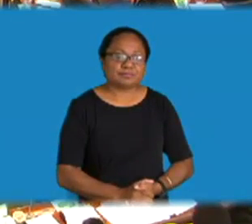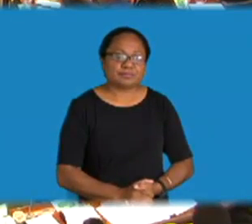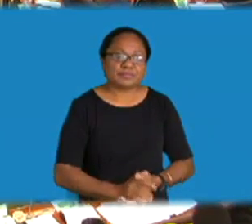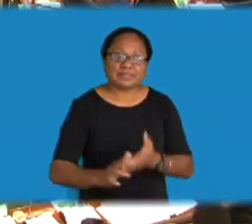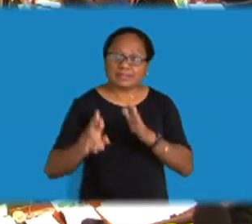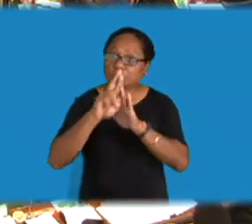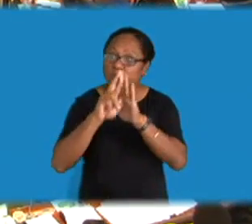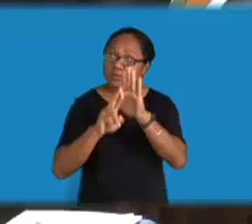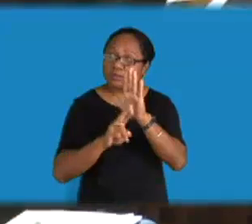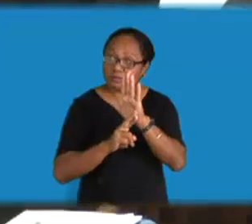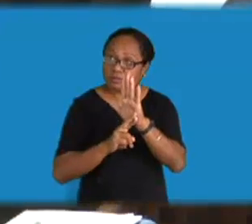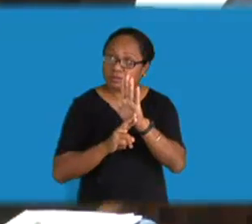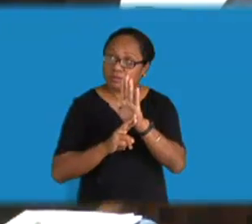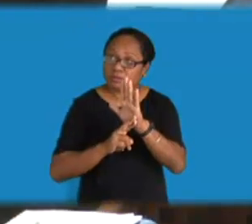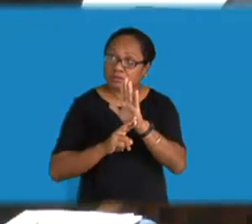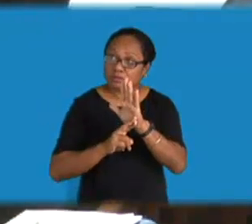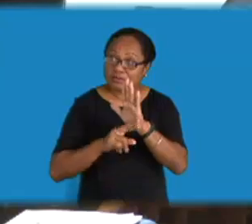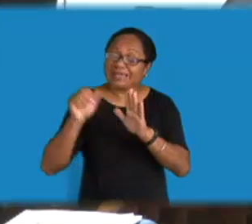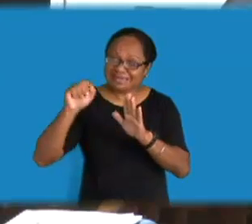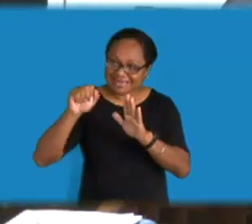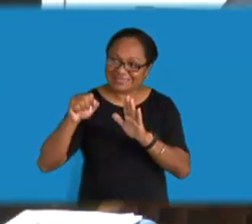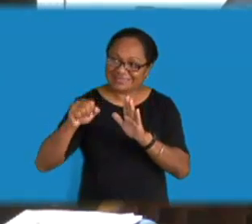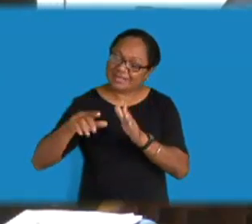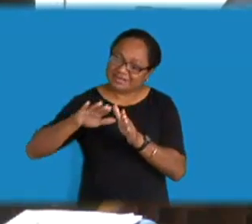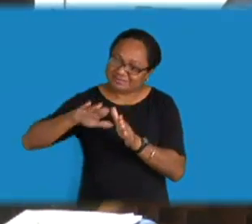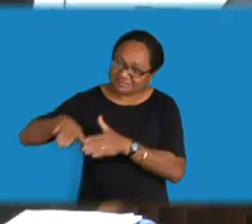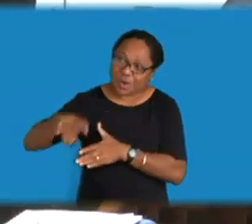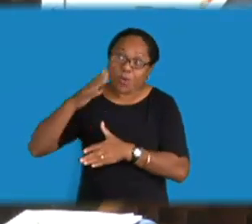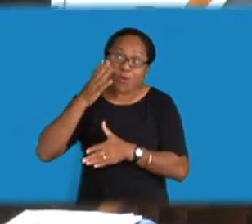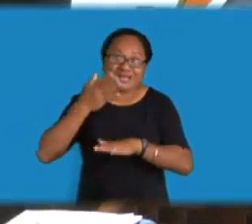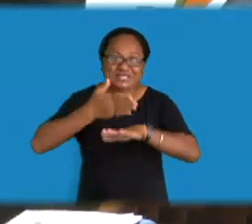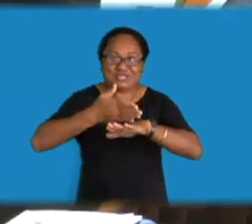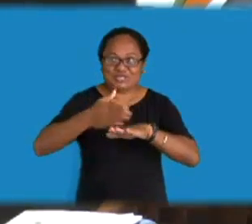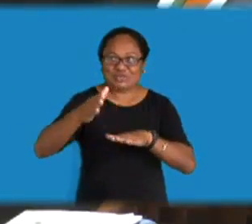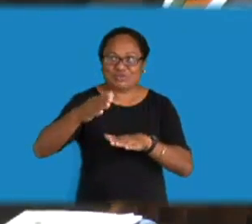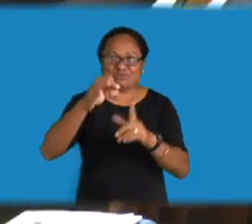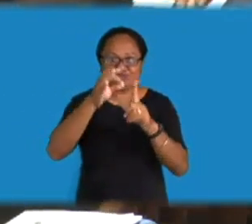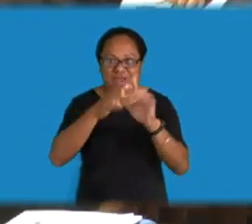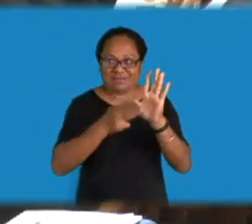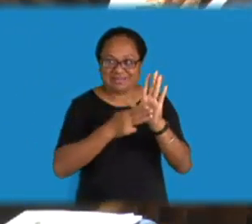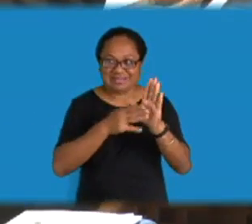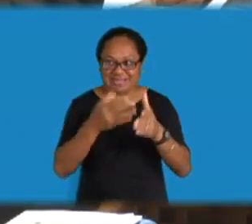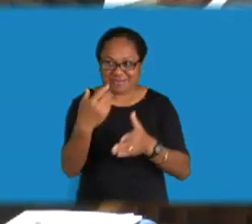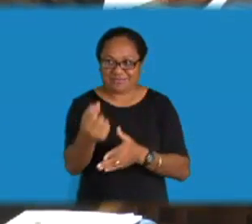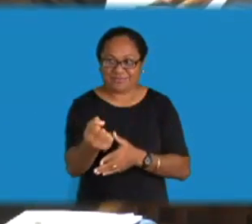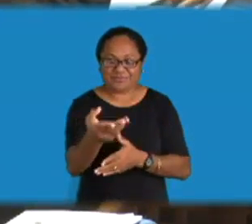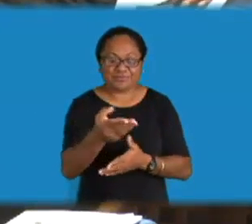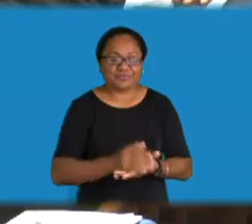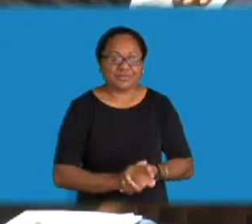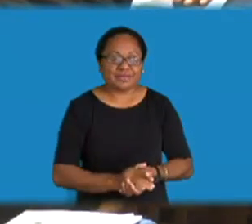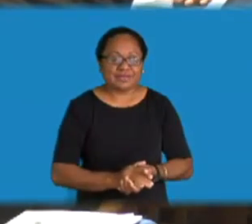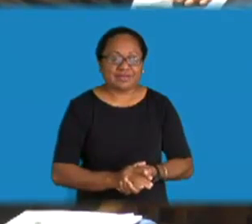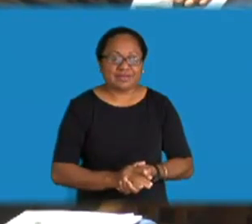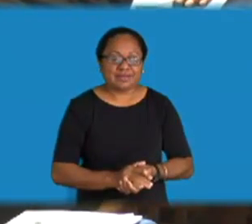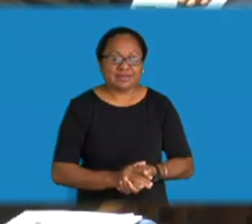regulation fixes on the date of the appointment of the new Prime Minister. So as, Madam Speaker, the